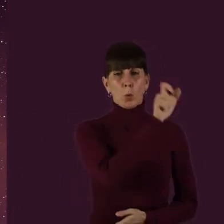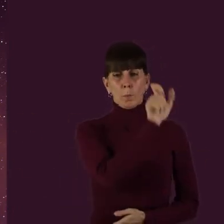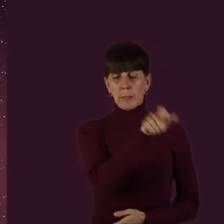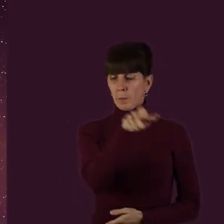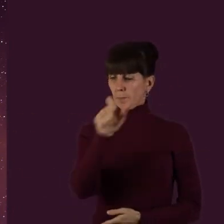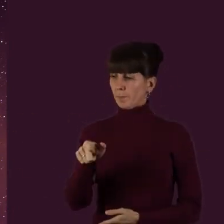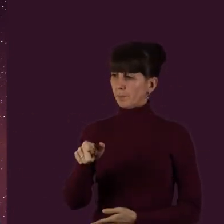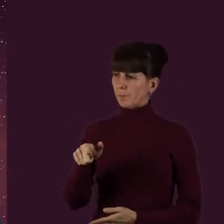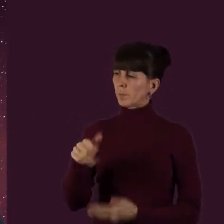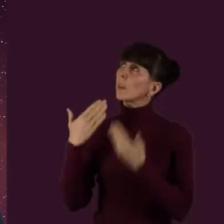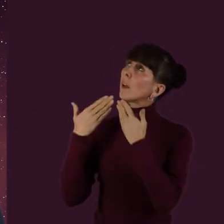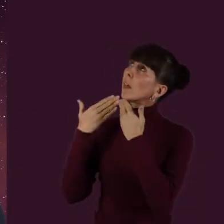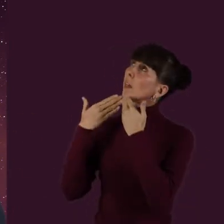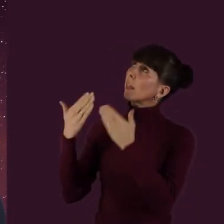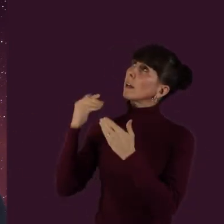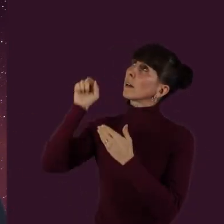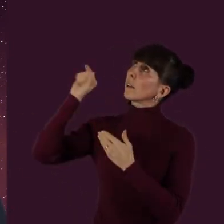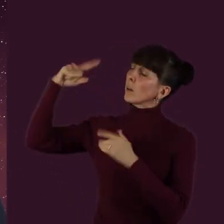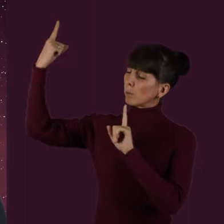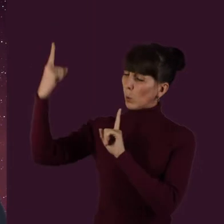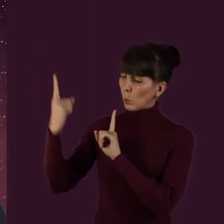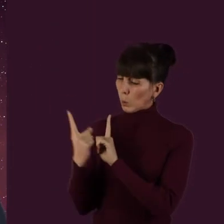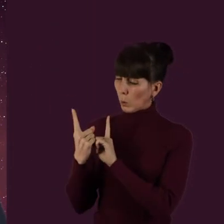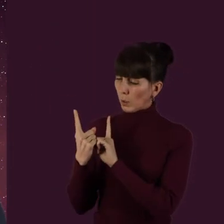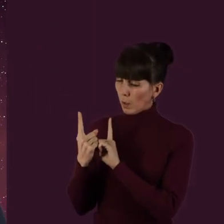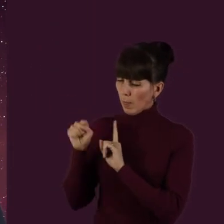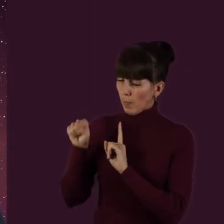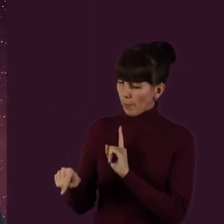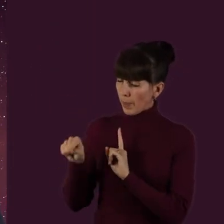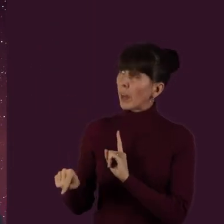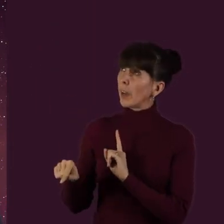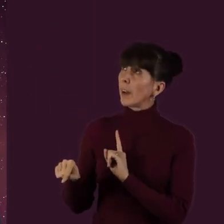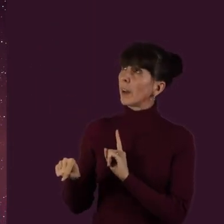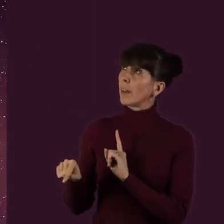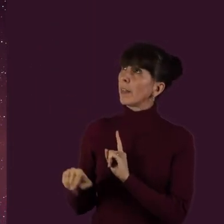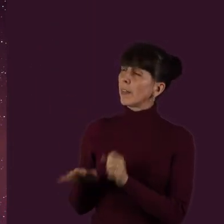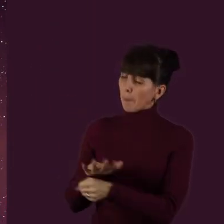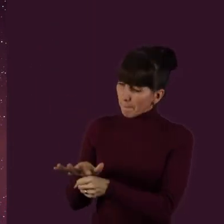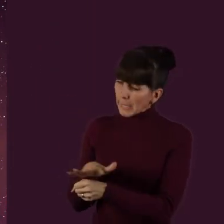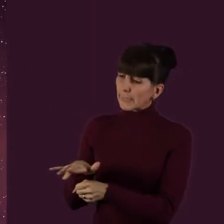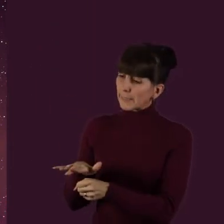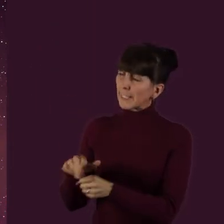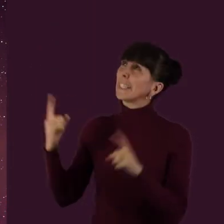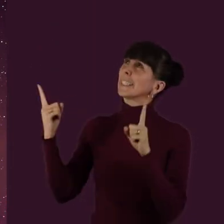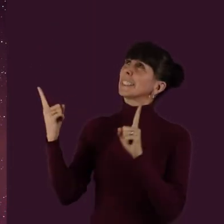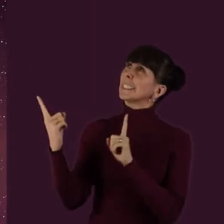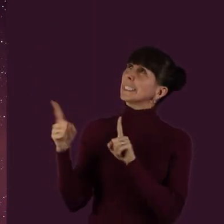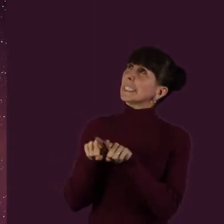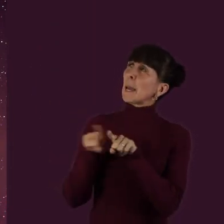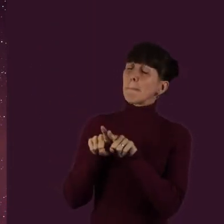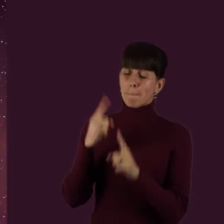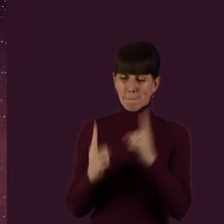Father God, I thank you that you met the shepherds where they were. And Lord, you will do the same with us, whatever our